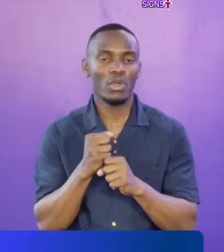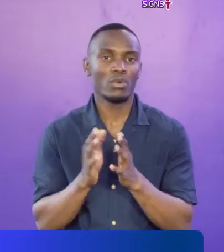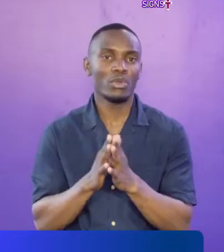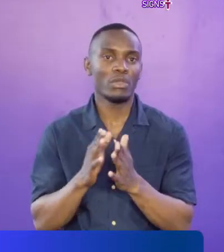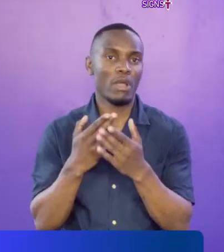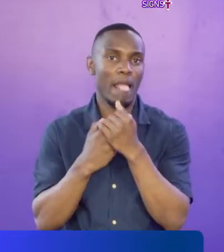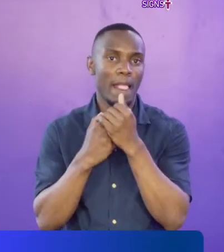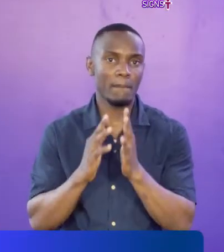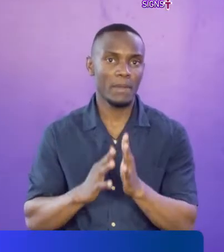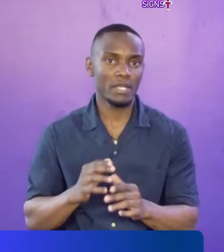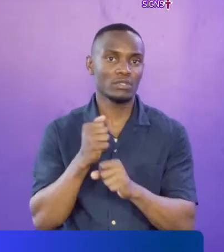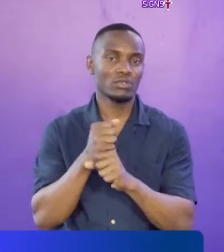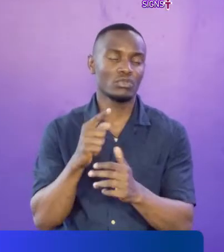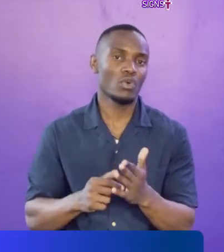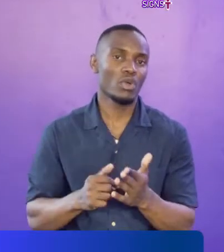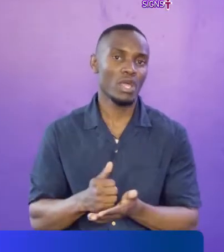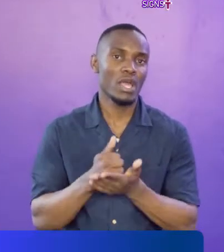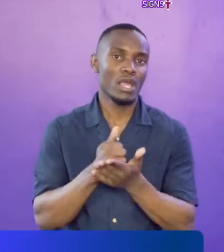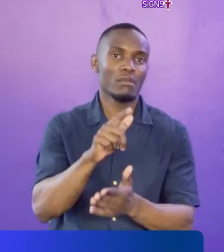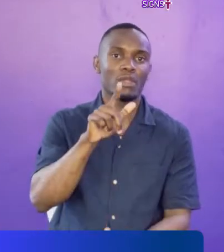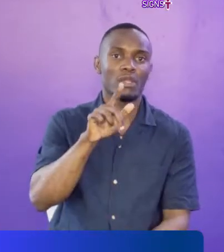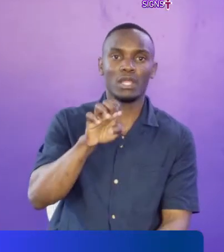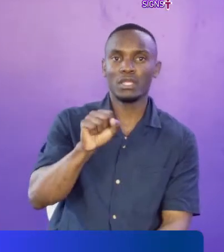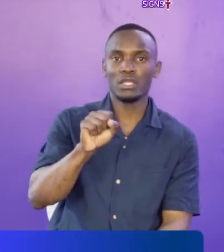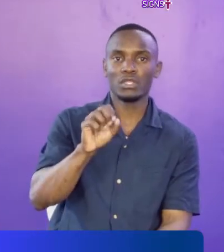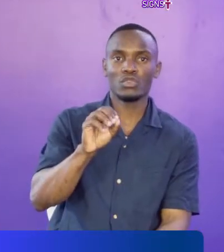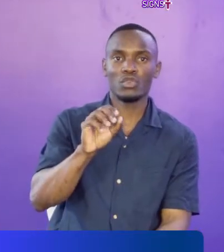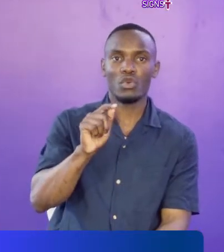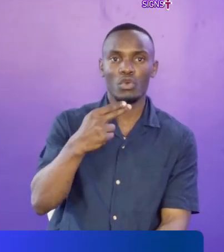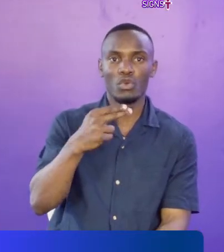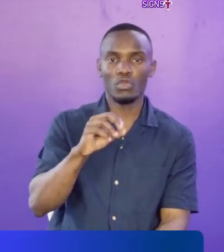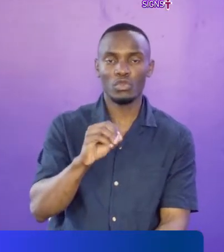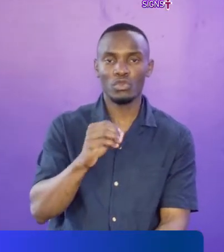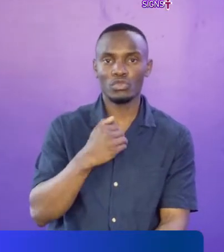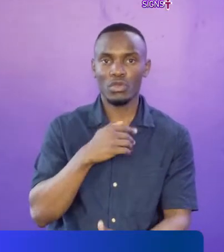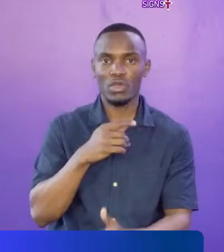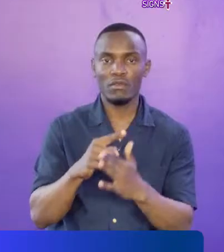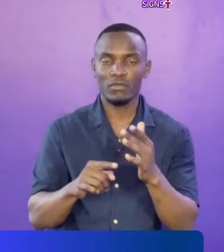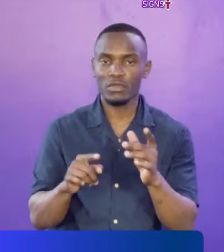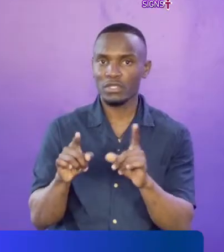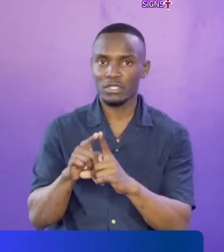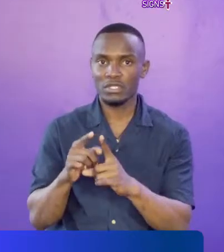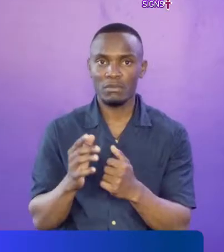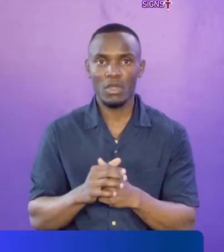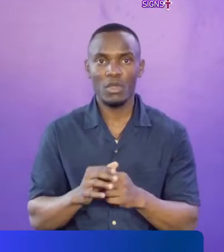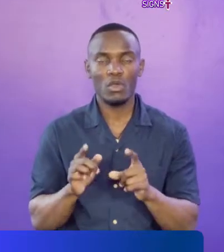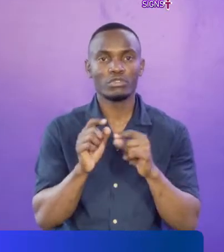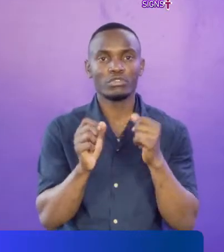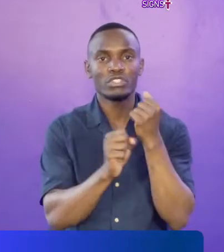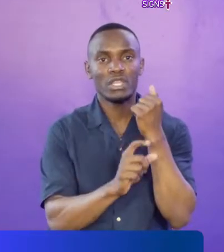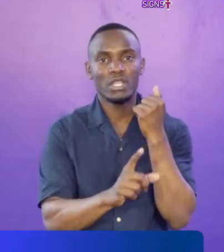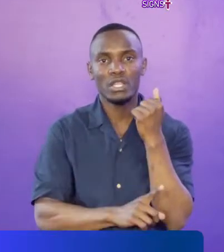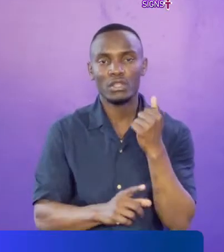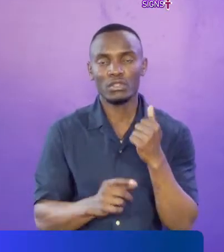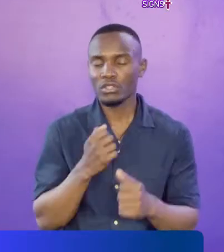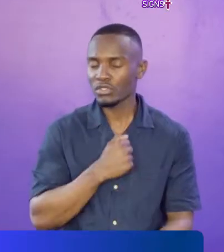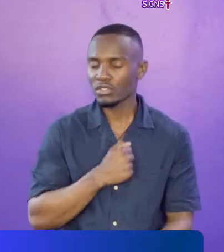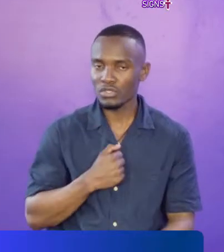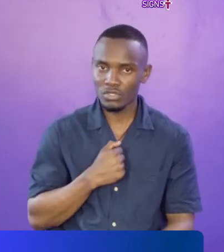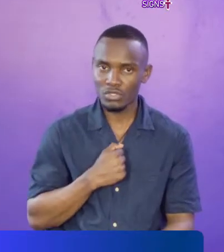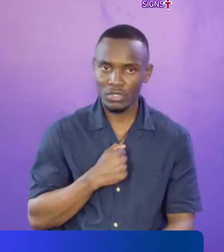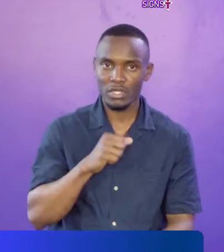help Lesotho to have a digital public infrastructure. The same with Sierra Leone. Yeah. Then we've also been